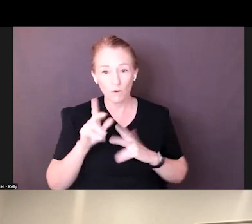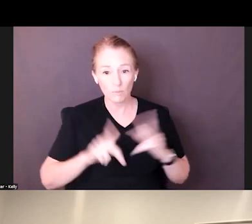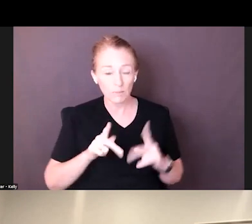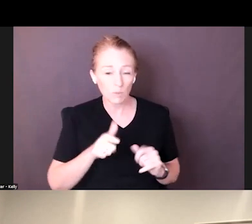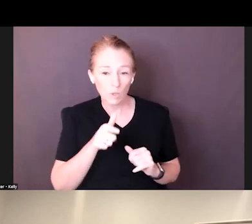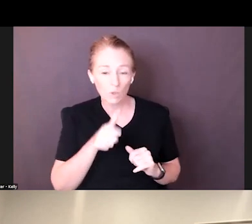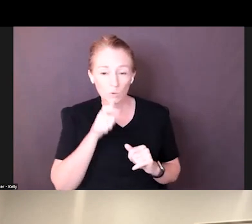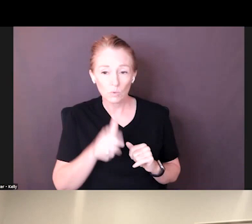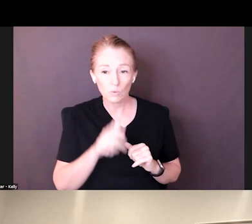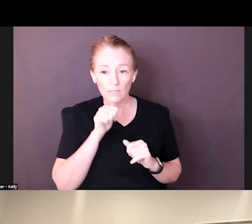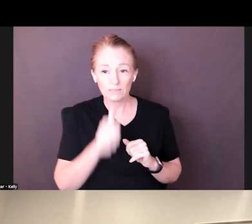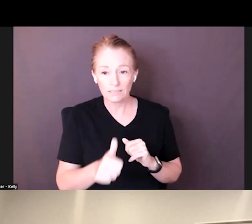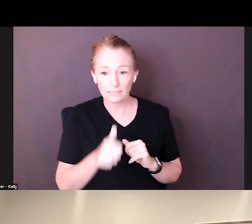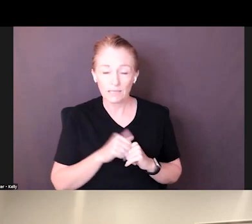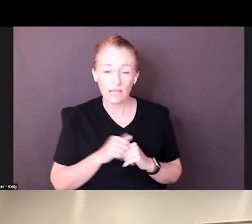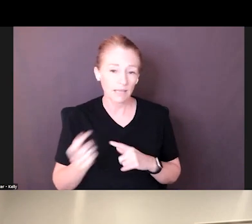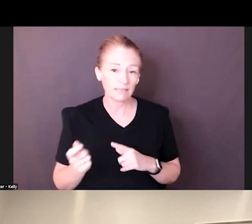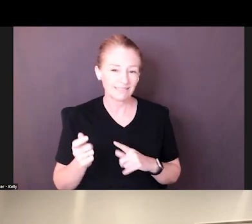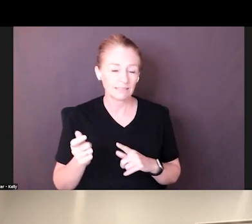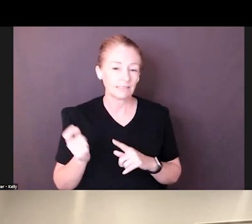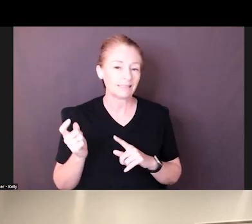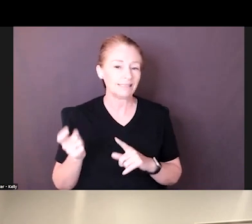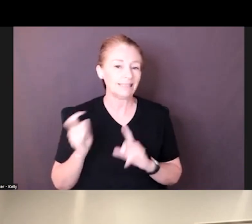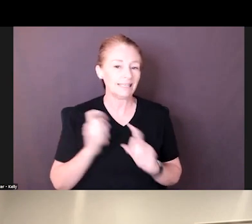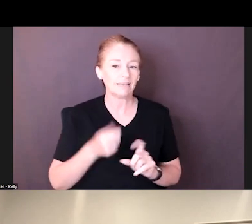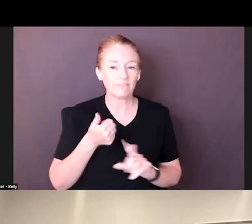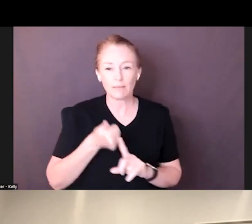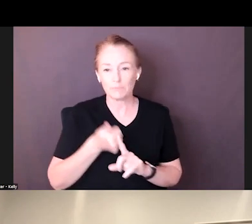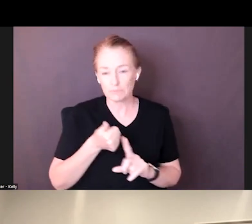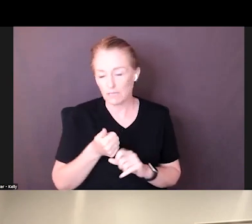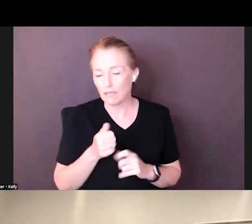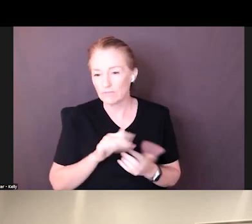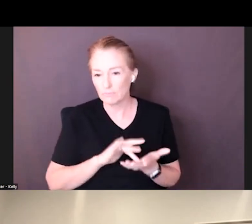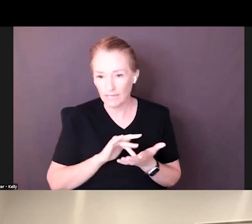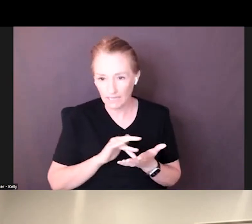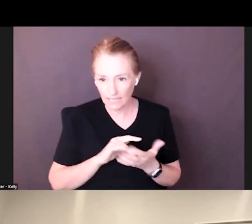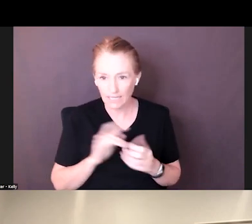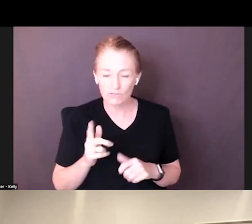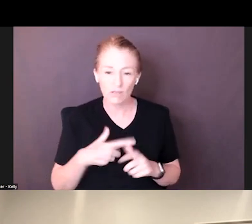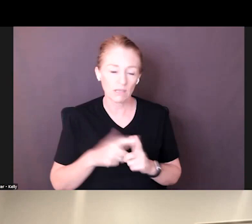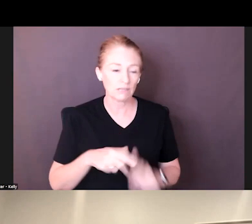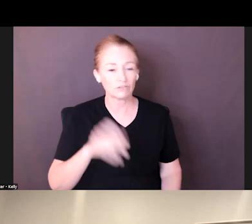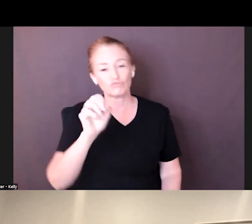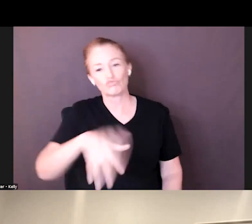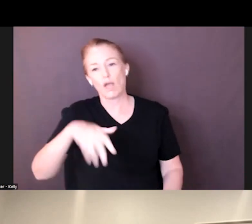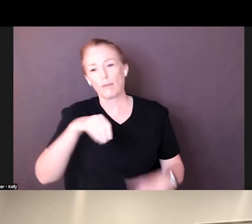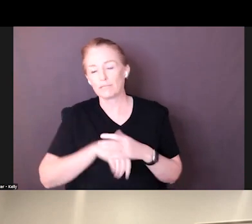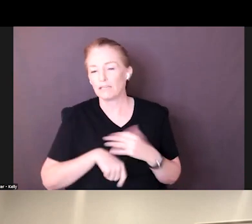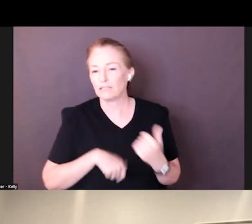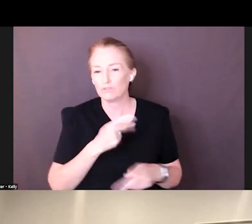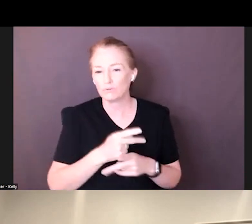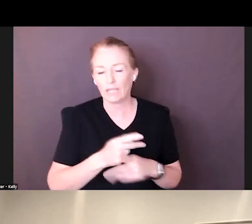put themselves on medication and are being dropped in care and ripped off their medication. And both of